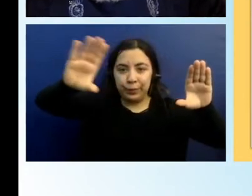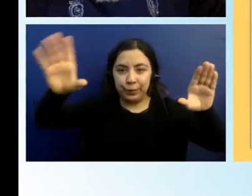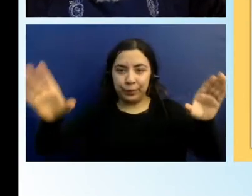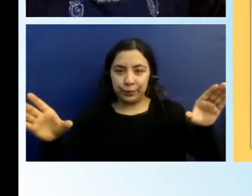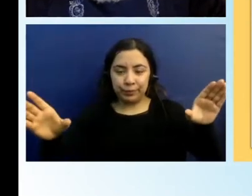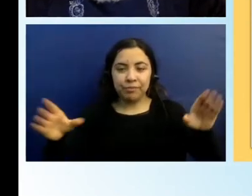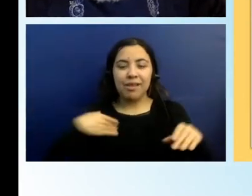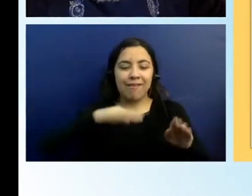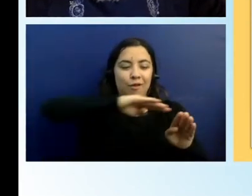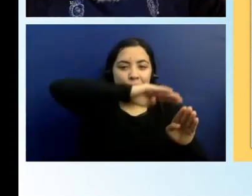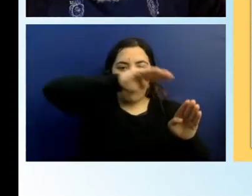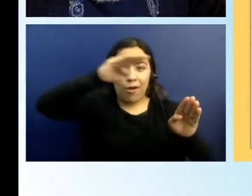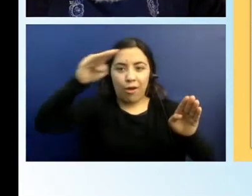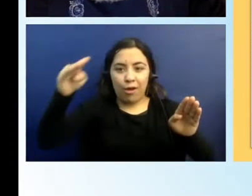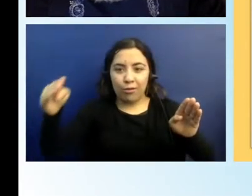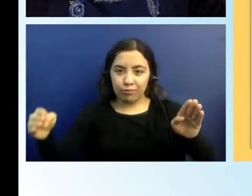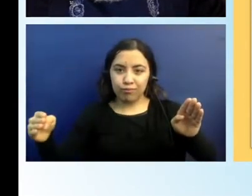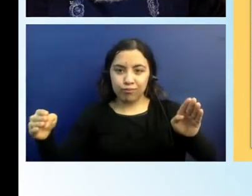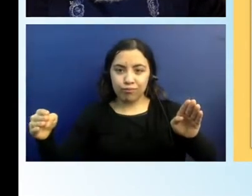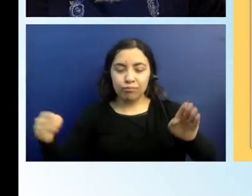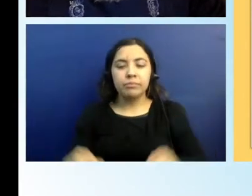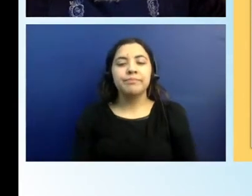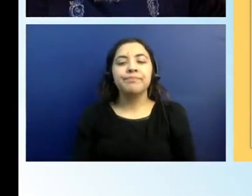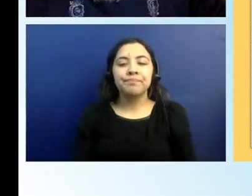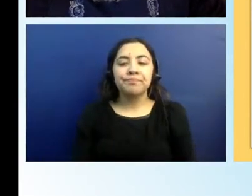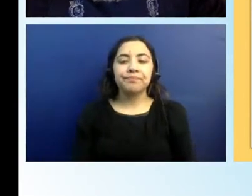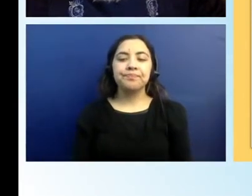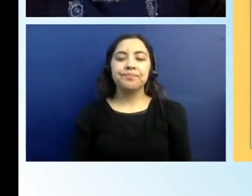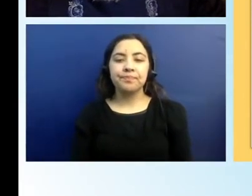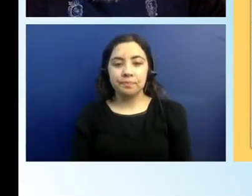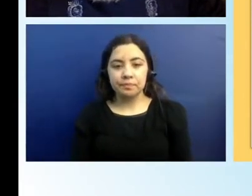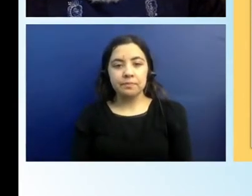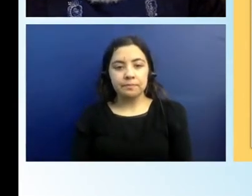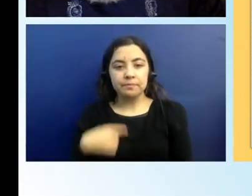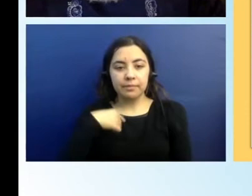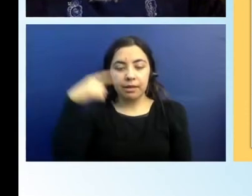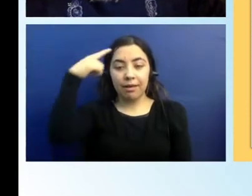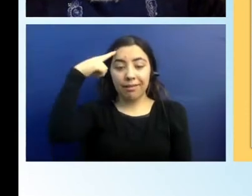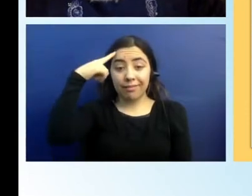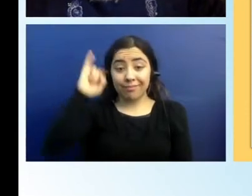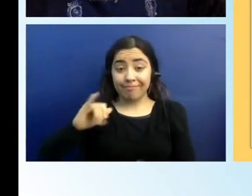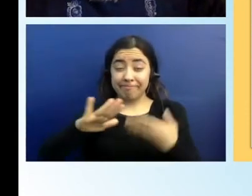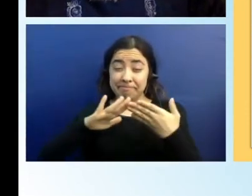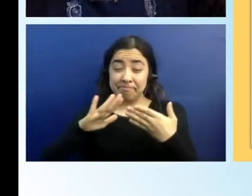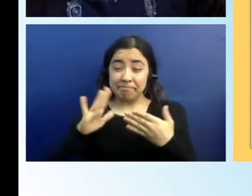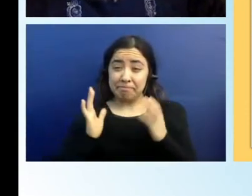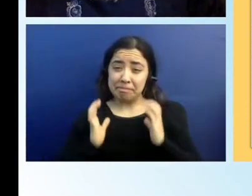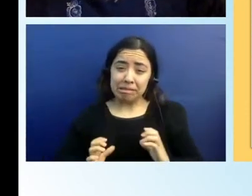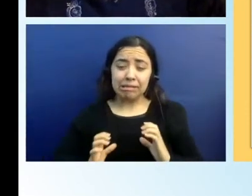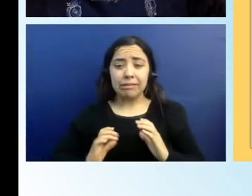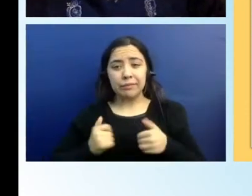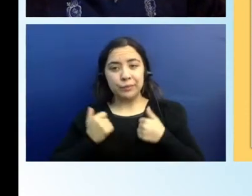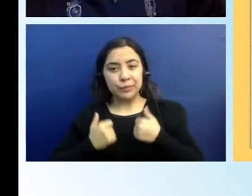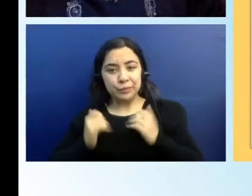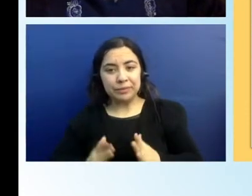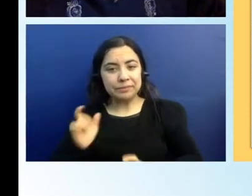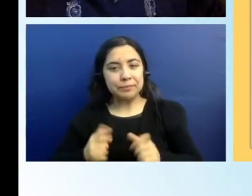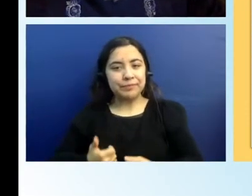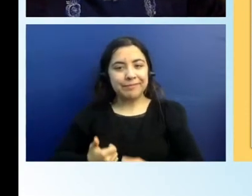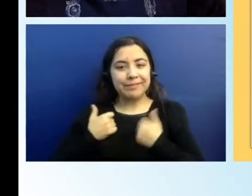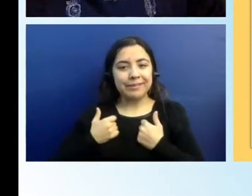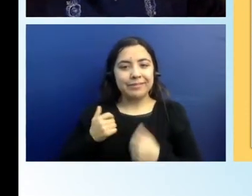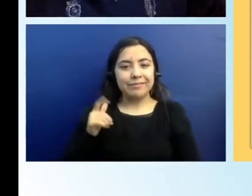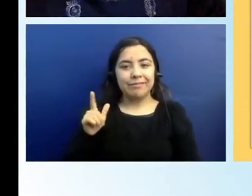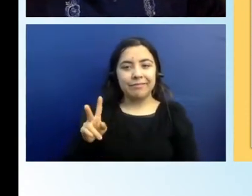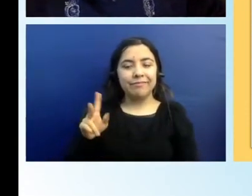It's an arch. And I think that the citizens, the residents, the people who lived in Little Village wanted to